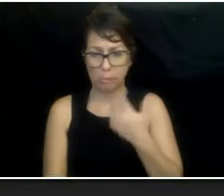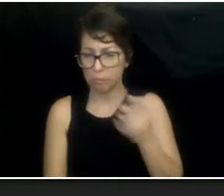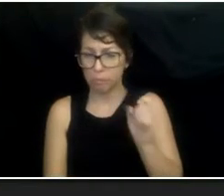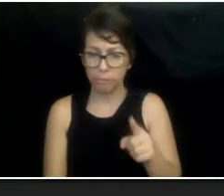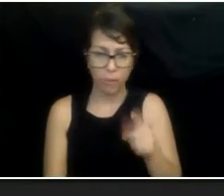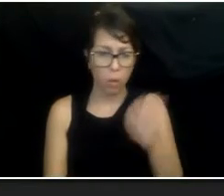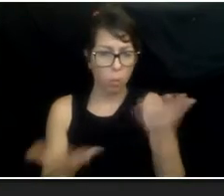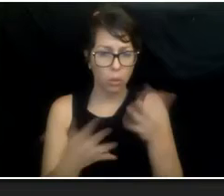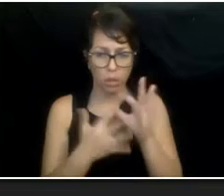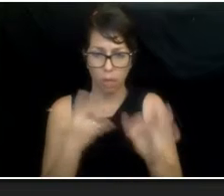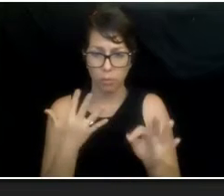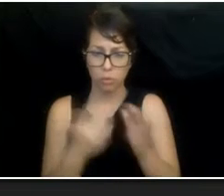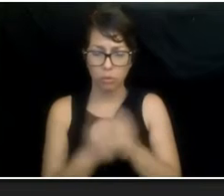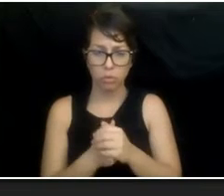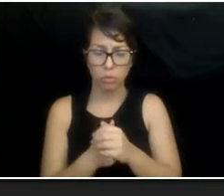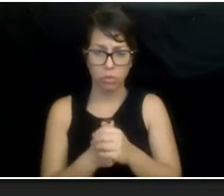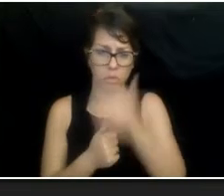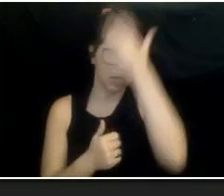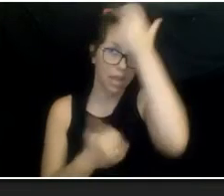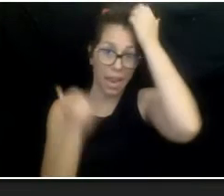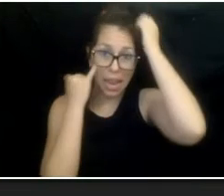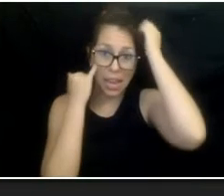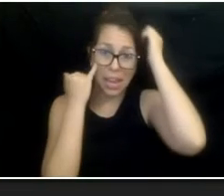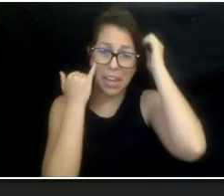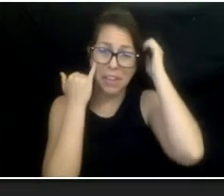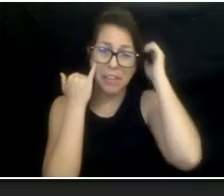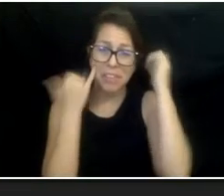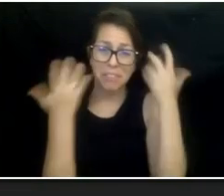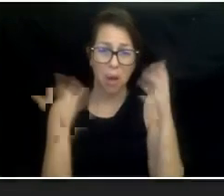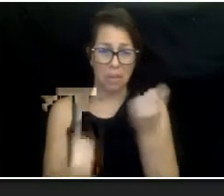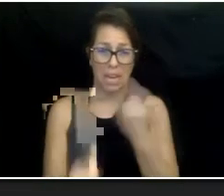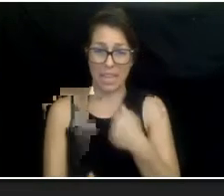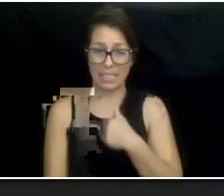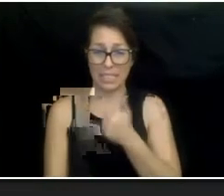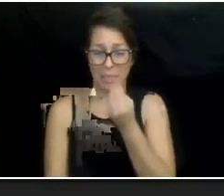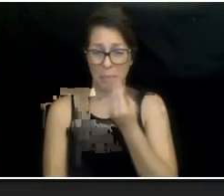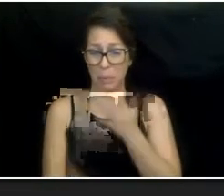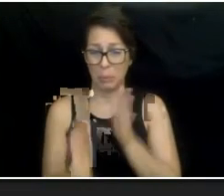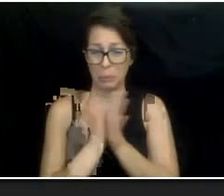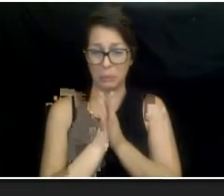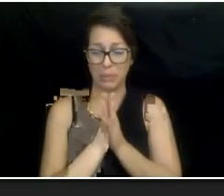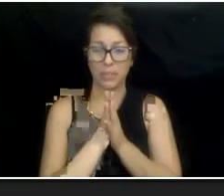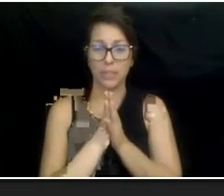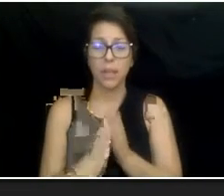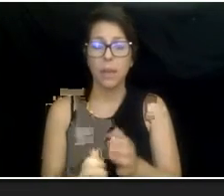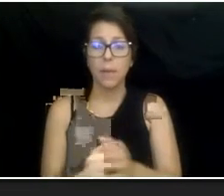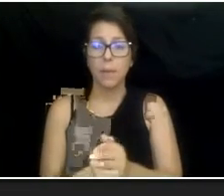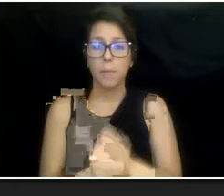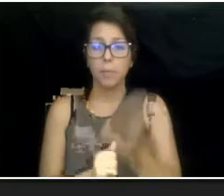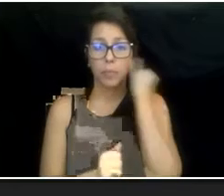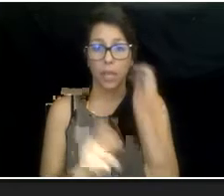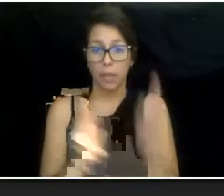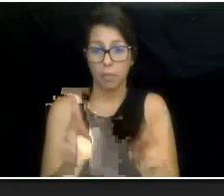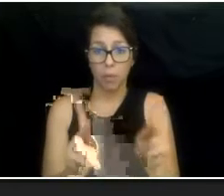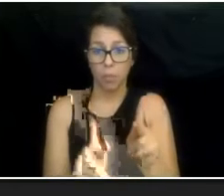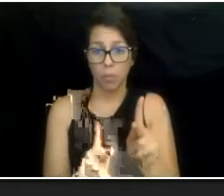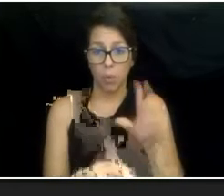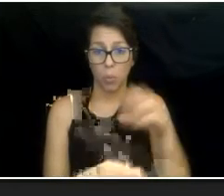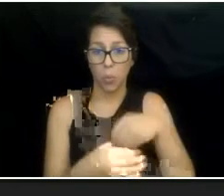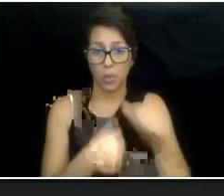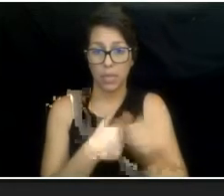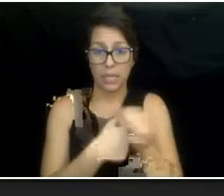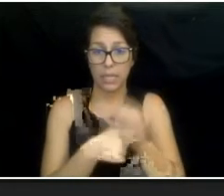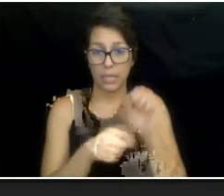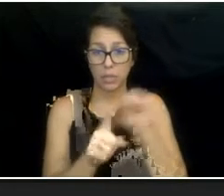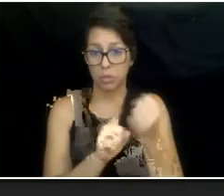police department um are responding to because of the situation with covid have there been additional spaces